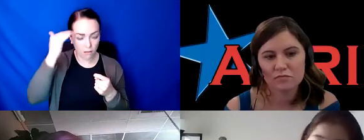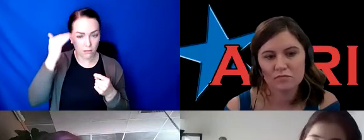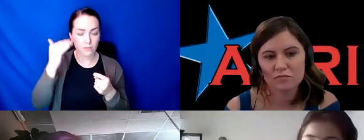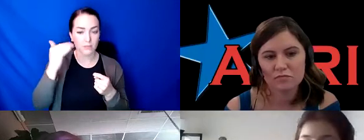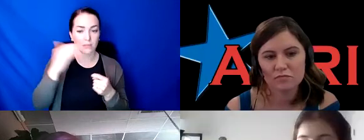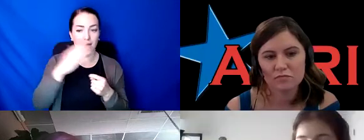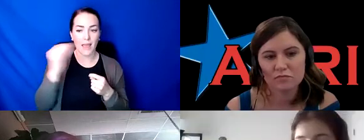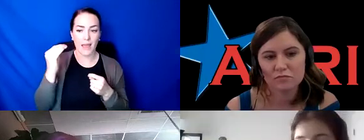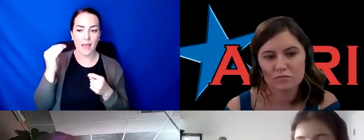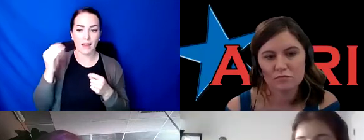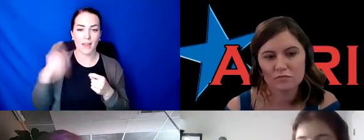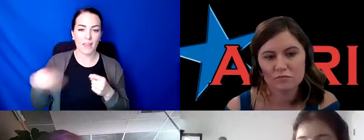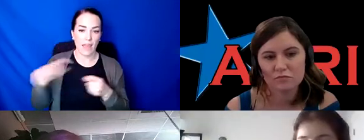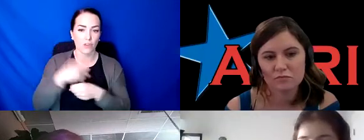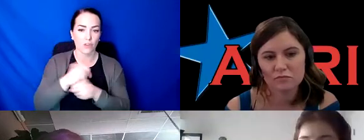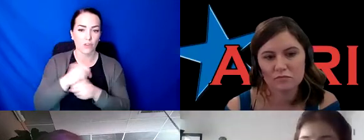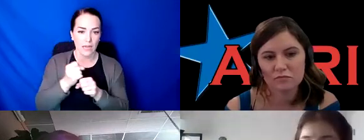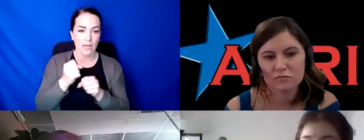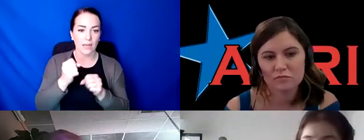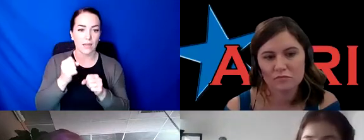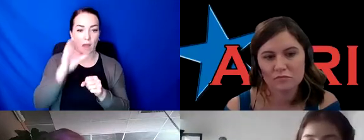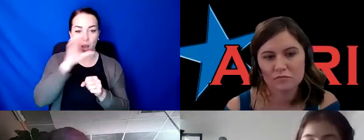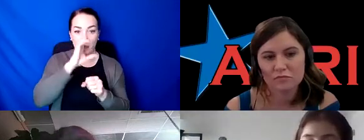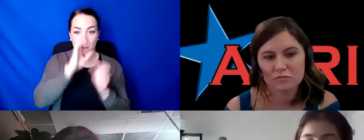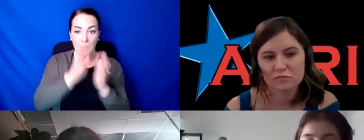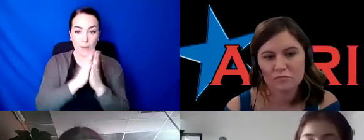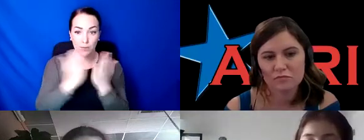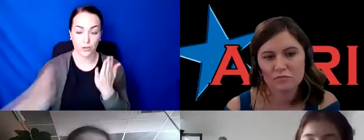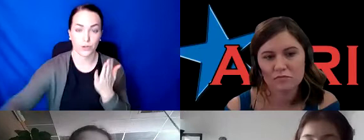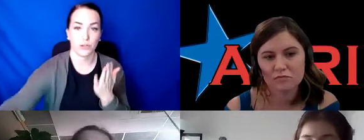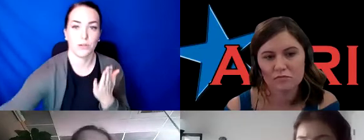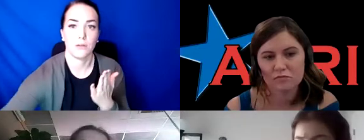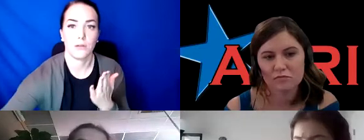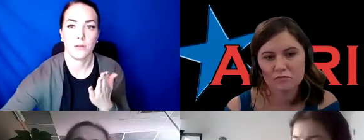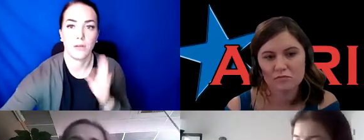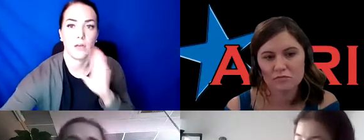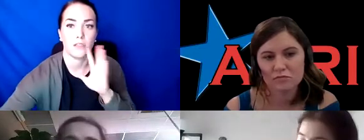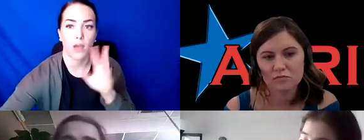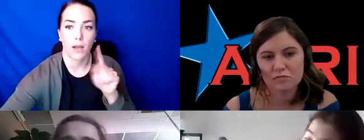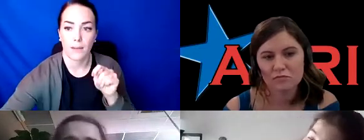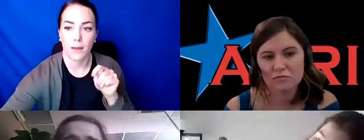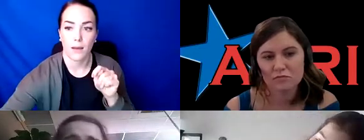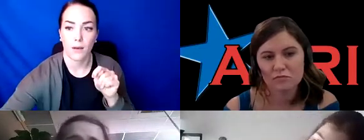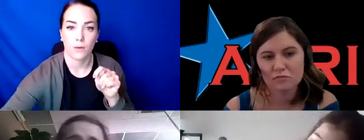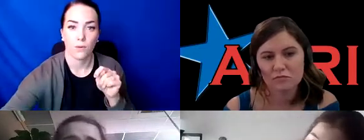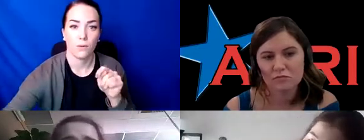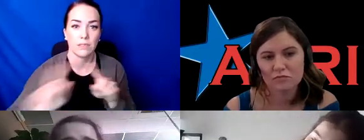and they created a comic book, talking about different disabilities and,